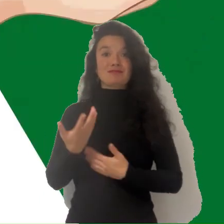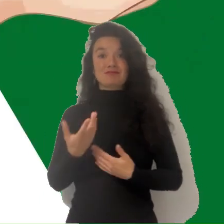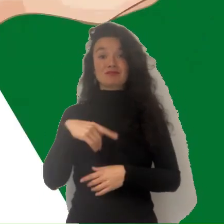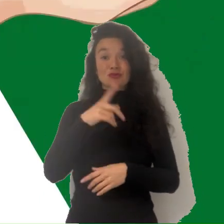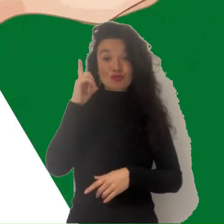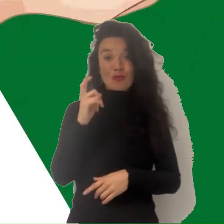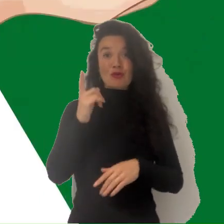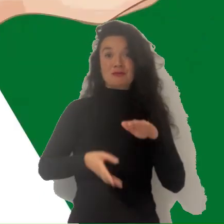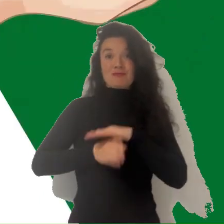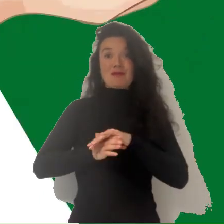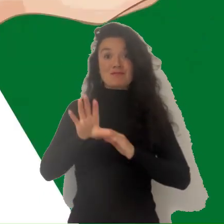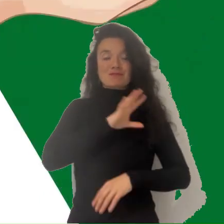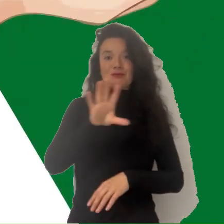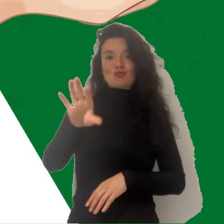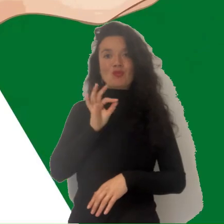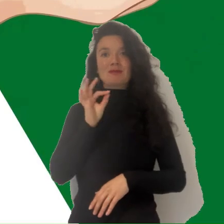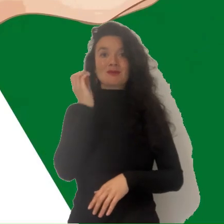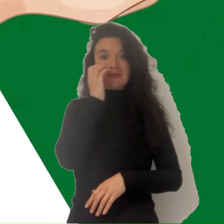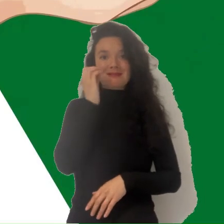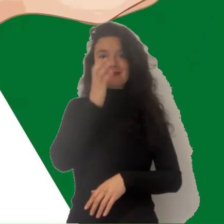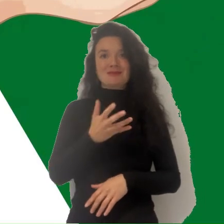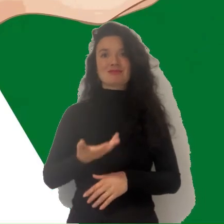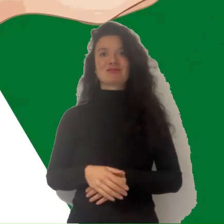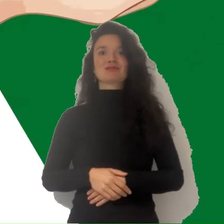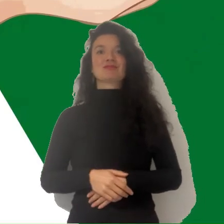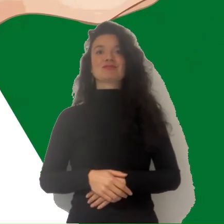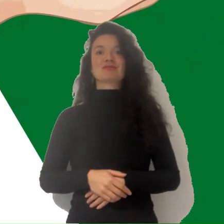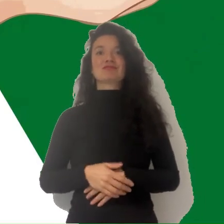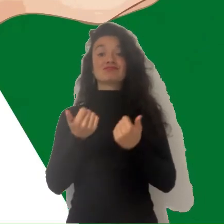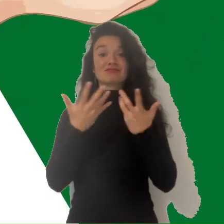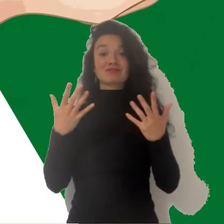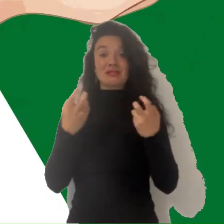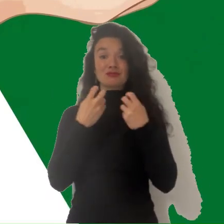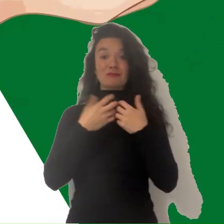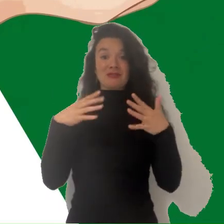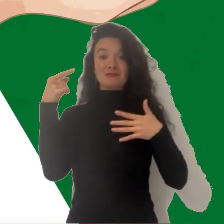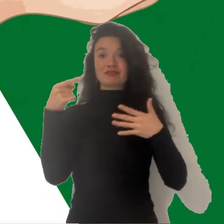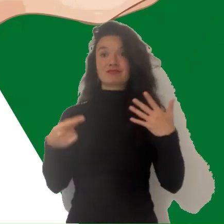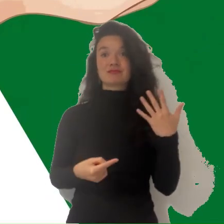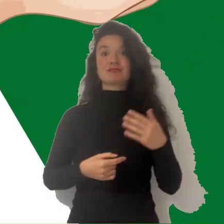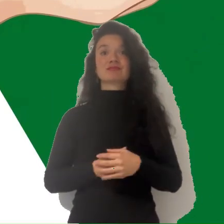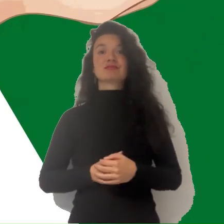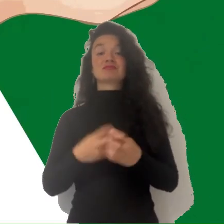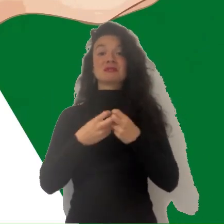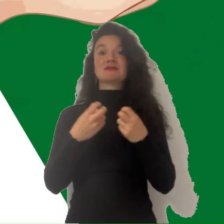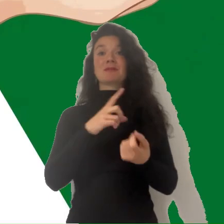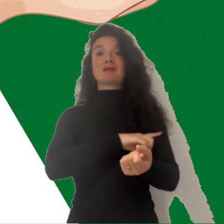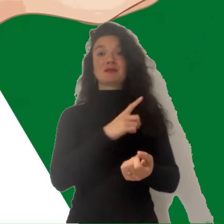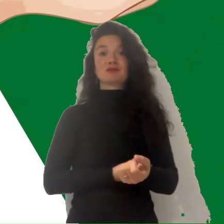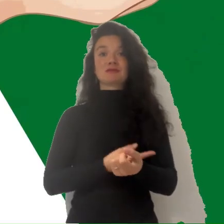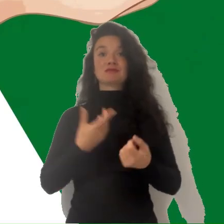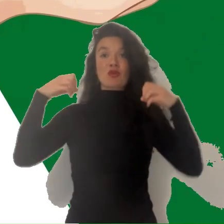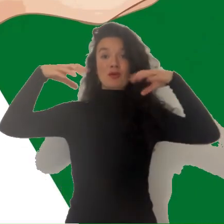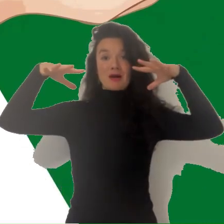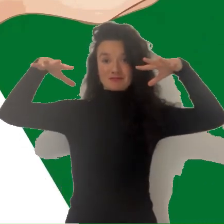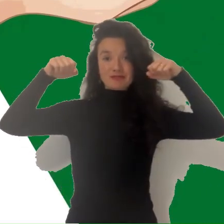As we said, we can apply sustainability in our daily lives, and we should, all of us, do that.